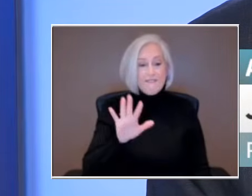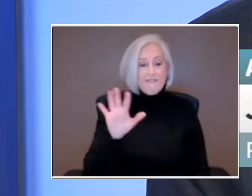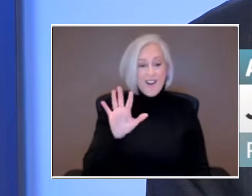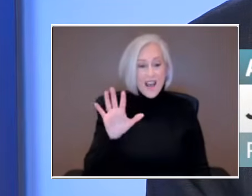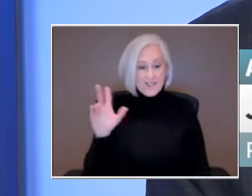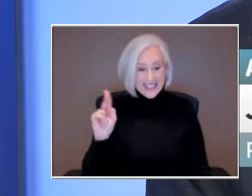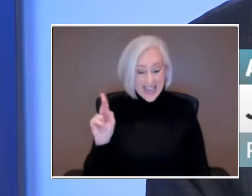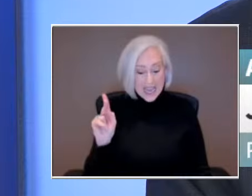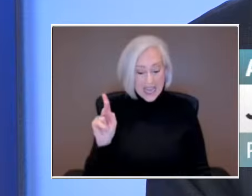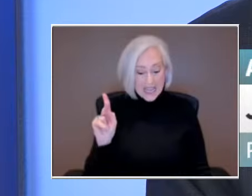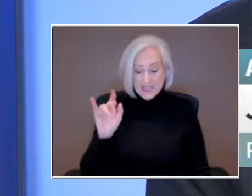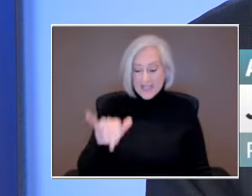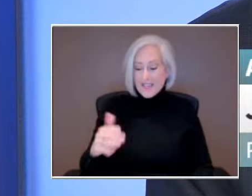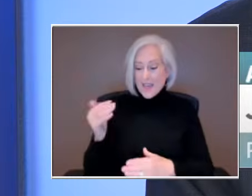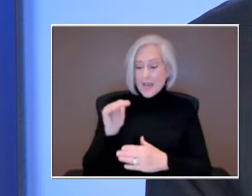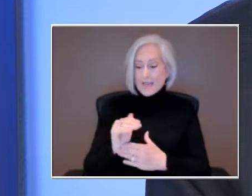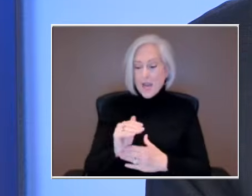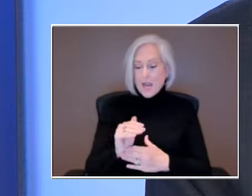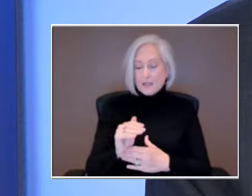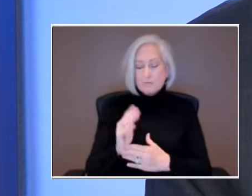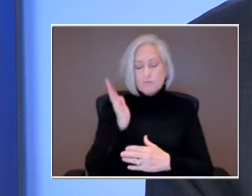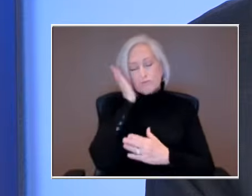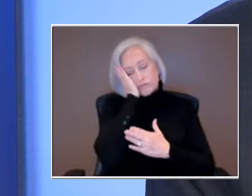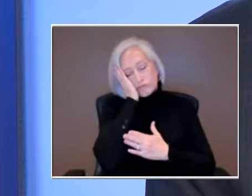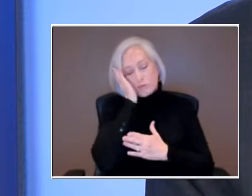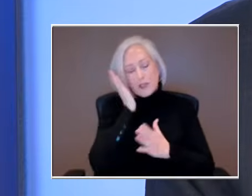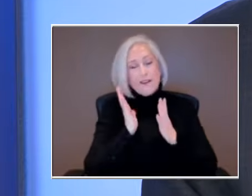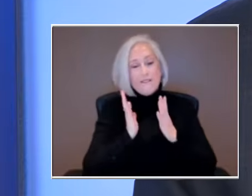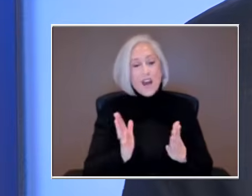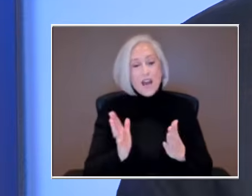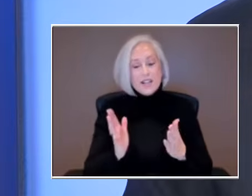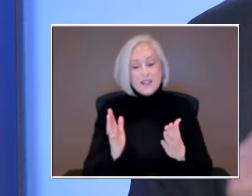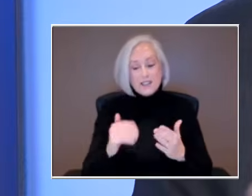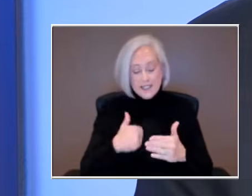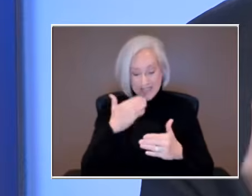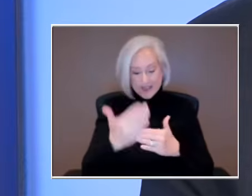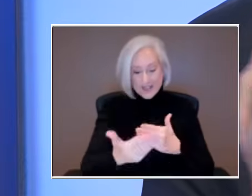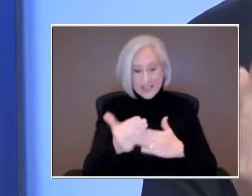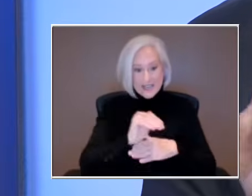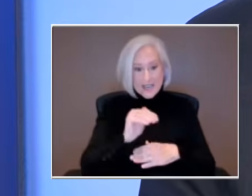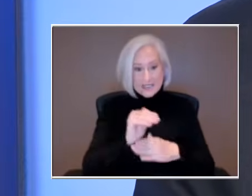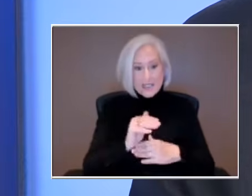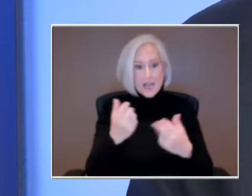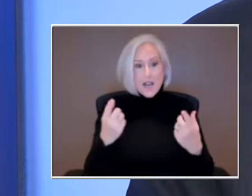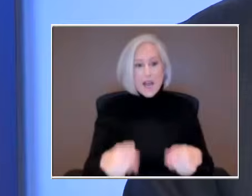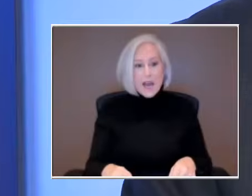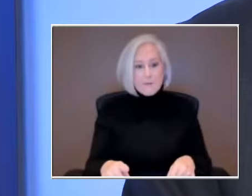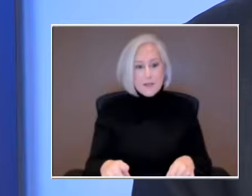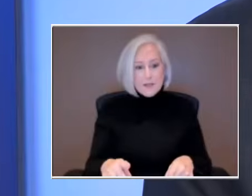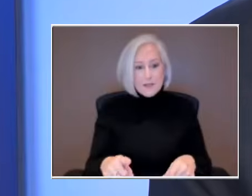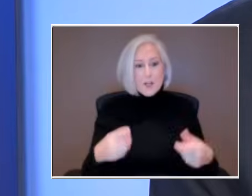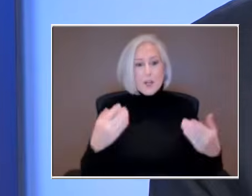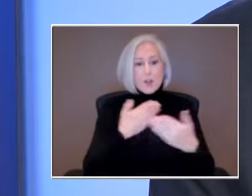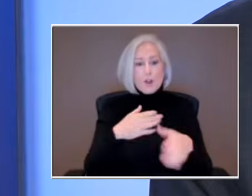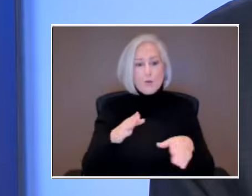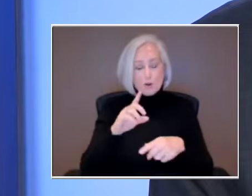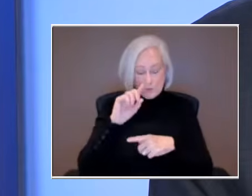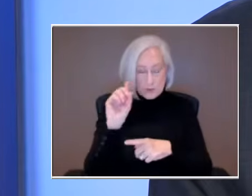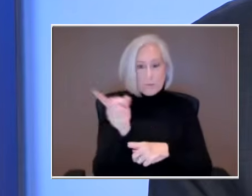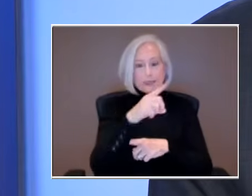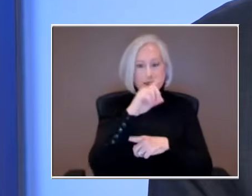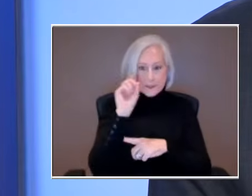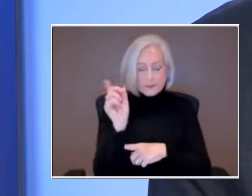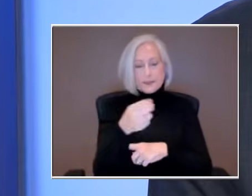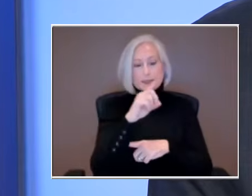that night fine. And the next night I laid down and the room just started spinning. And so there's